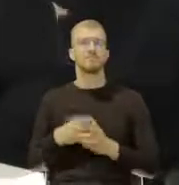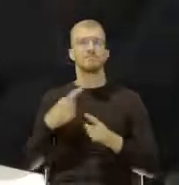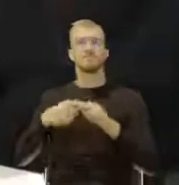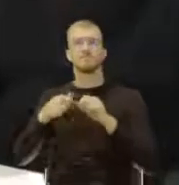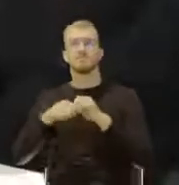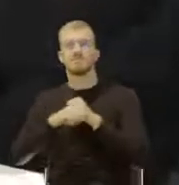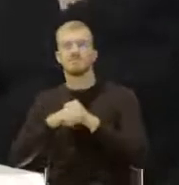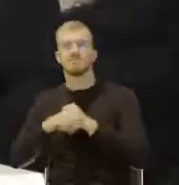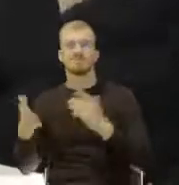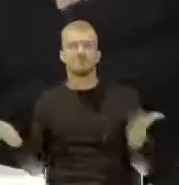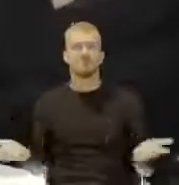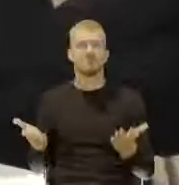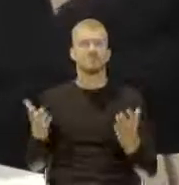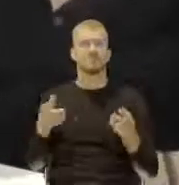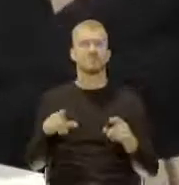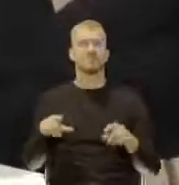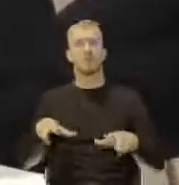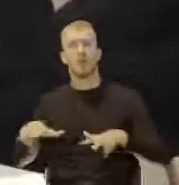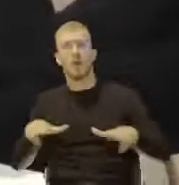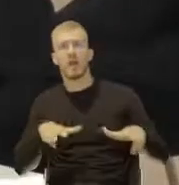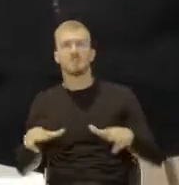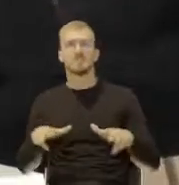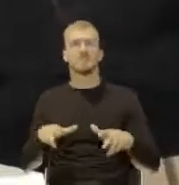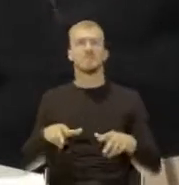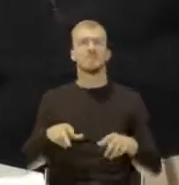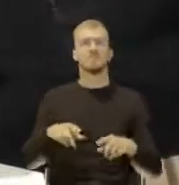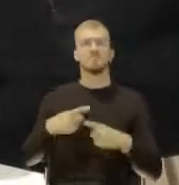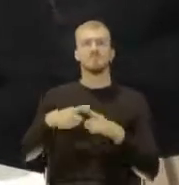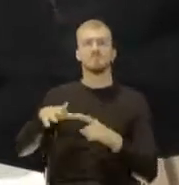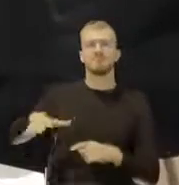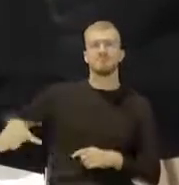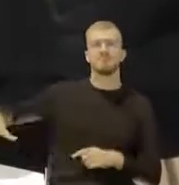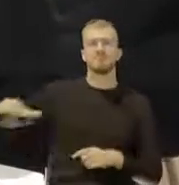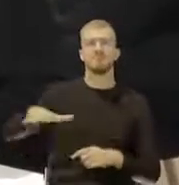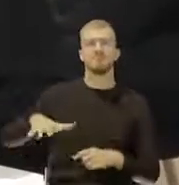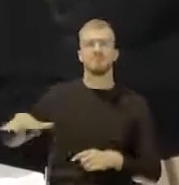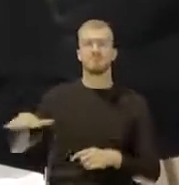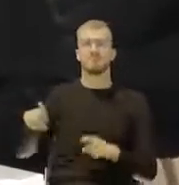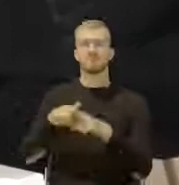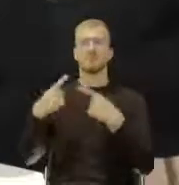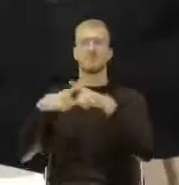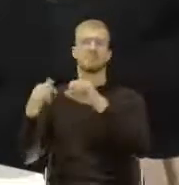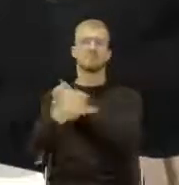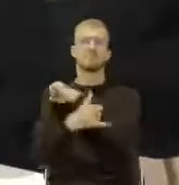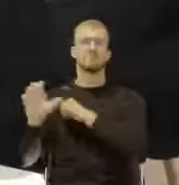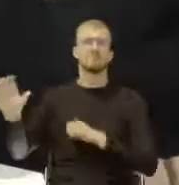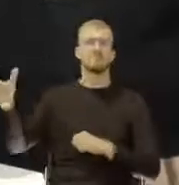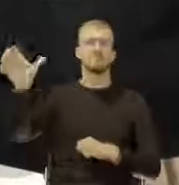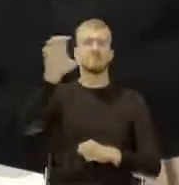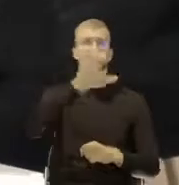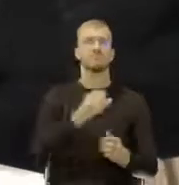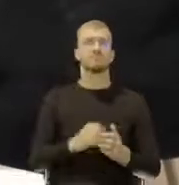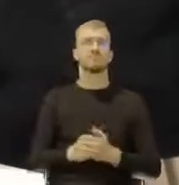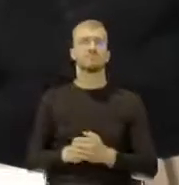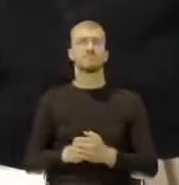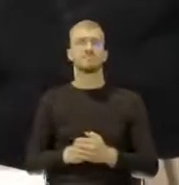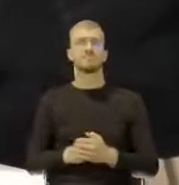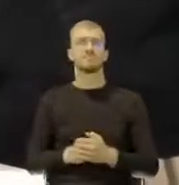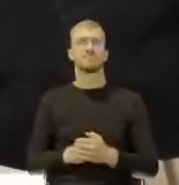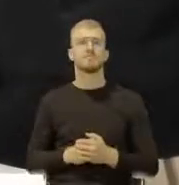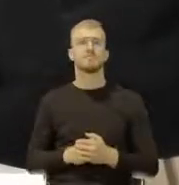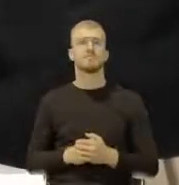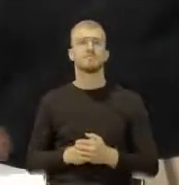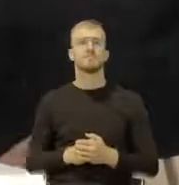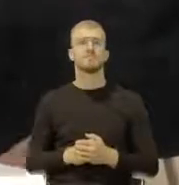not go far enough. We need to move toward co-decision. This vision of real multi-level governance is